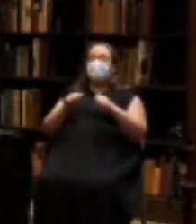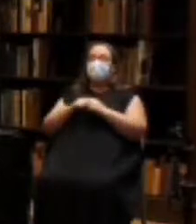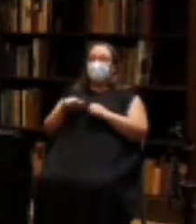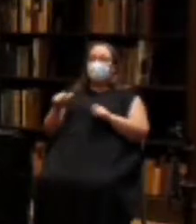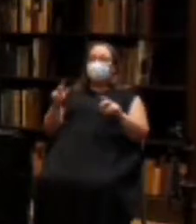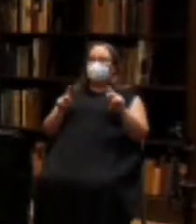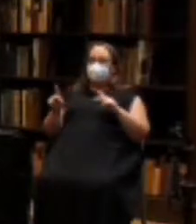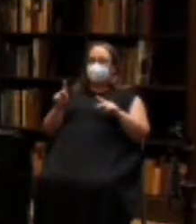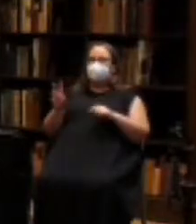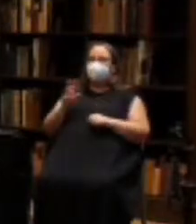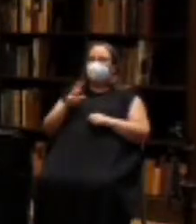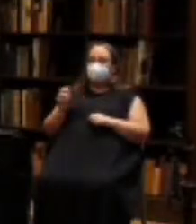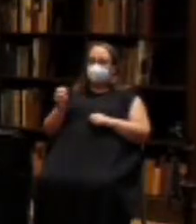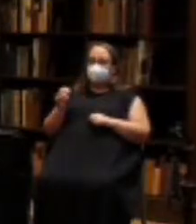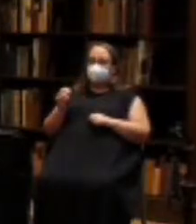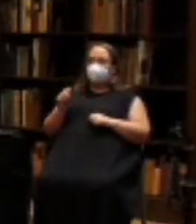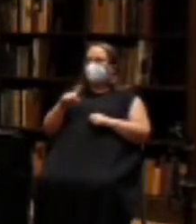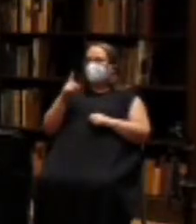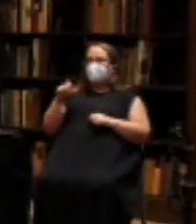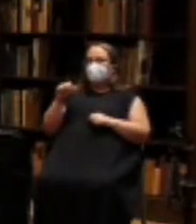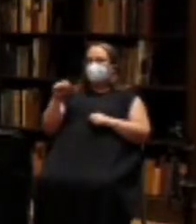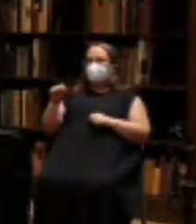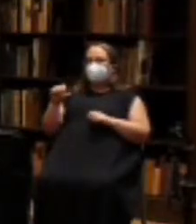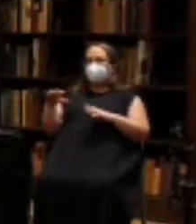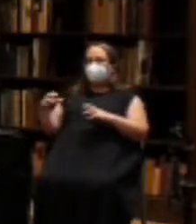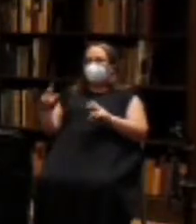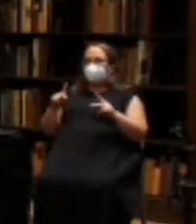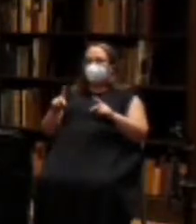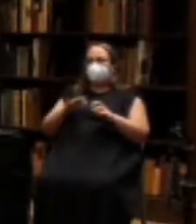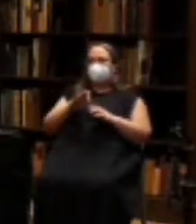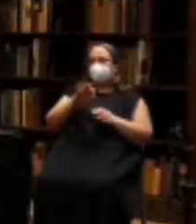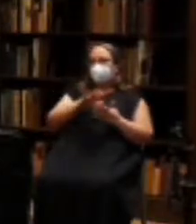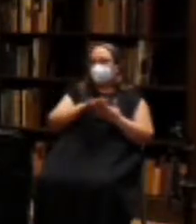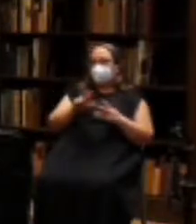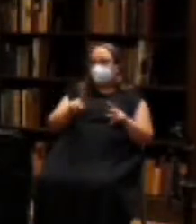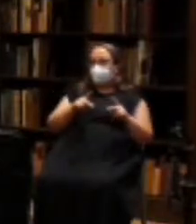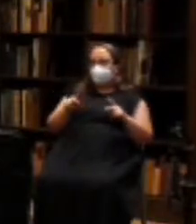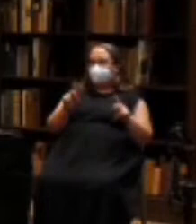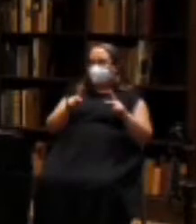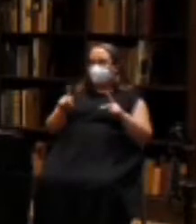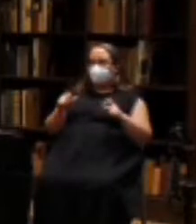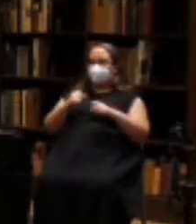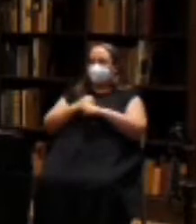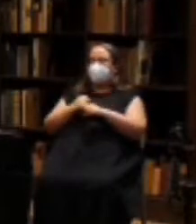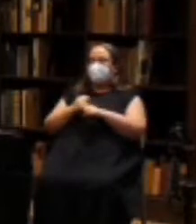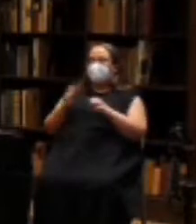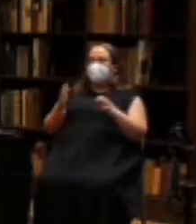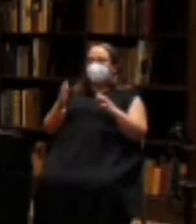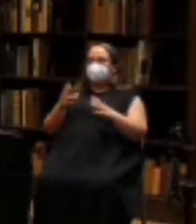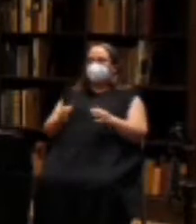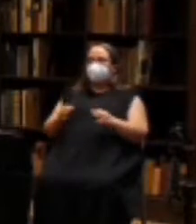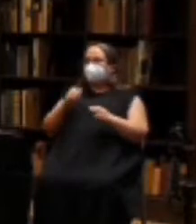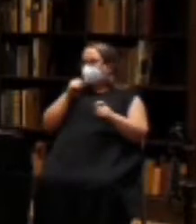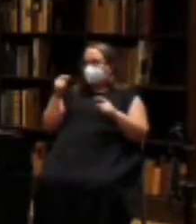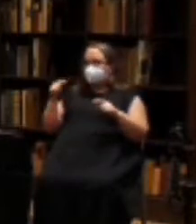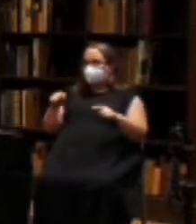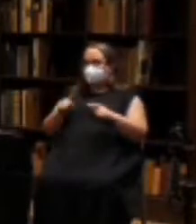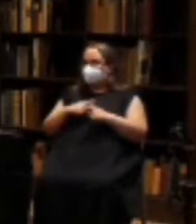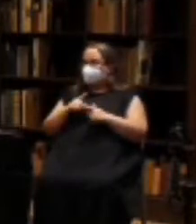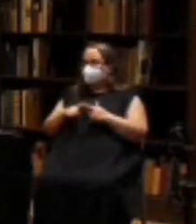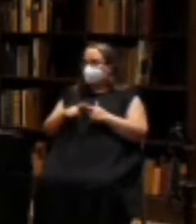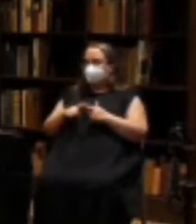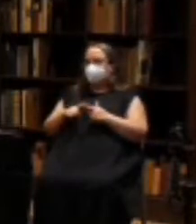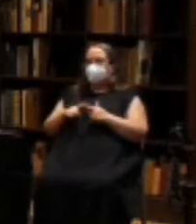other folks. And the Black Panther Party folks and the Soul School Party folks were in a fight, so they decided not to attend.